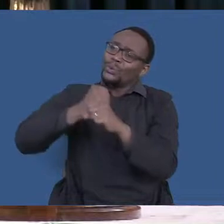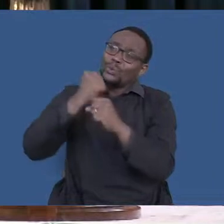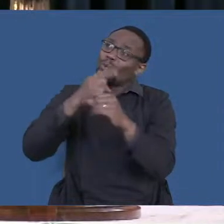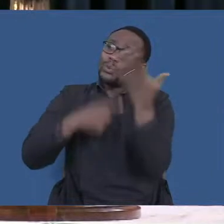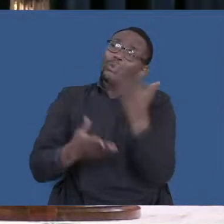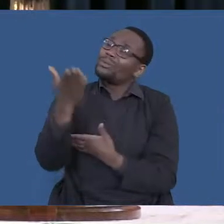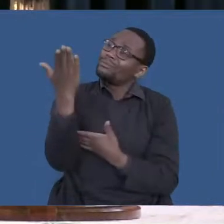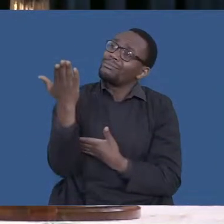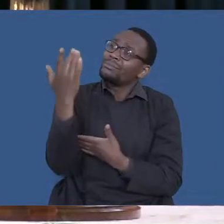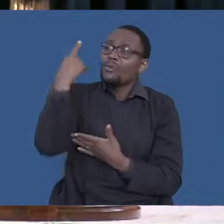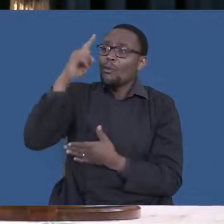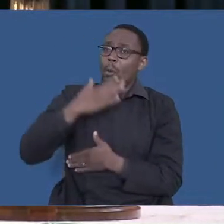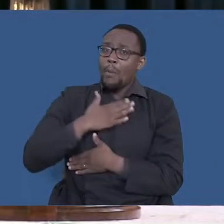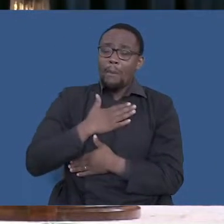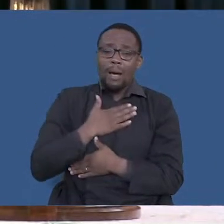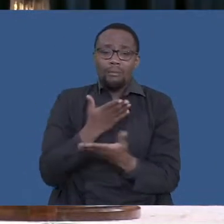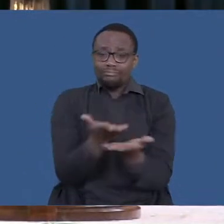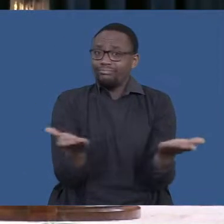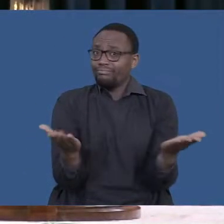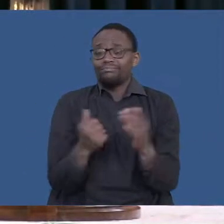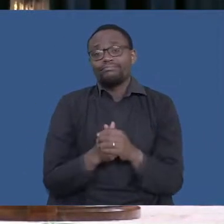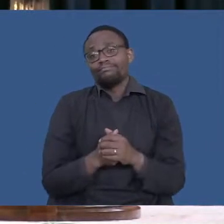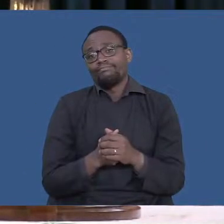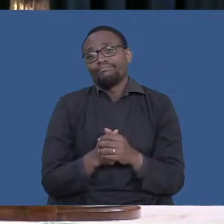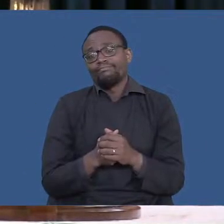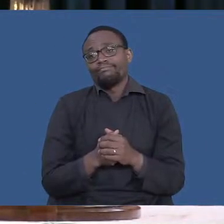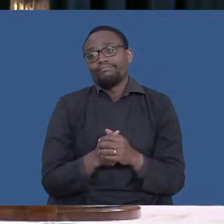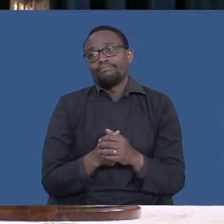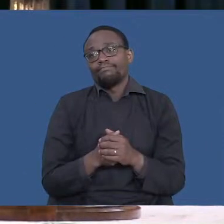you do for your own great name?